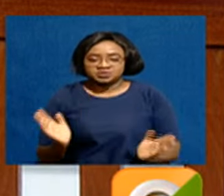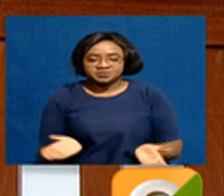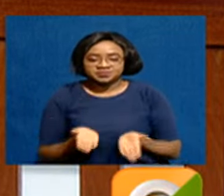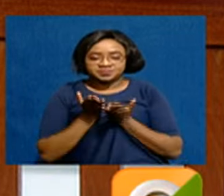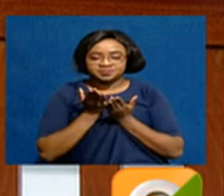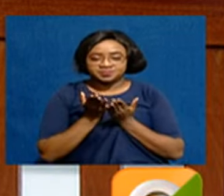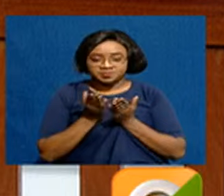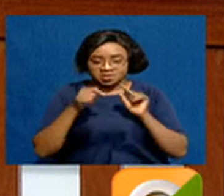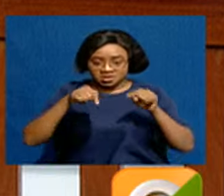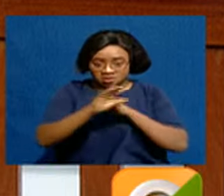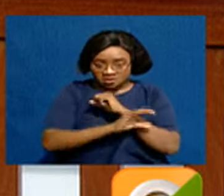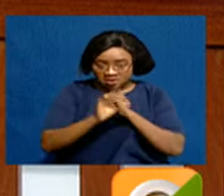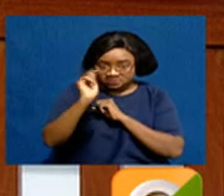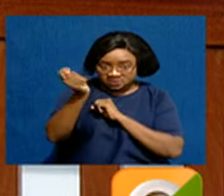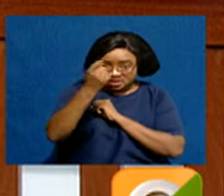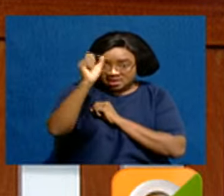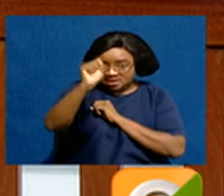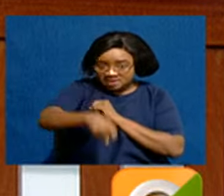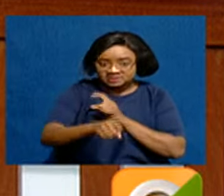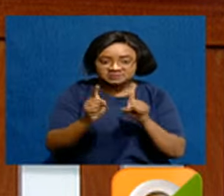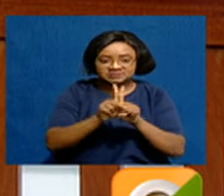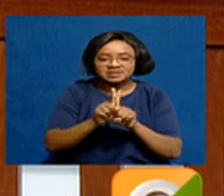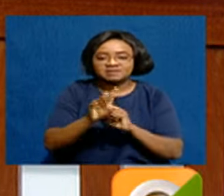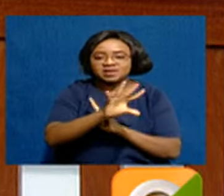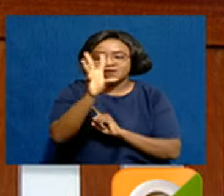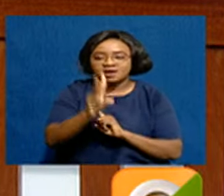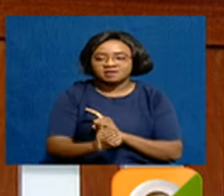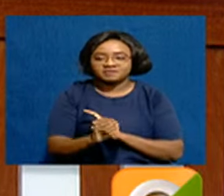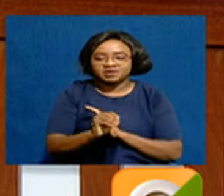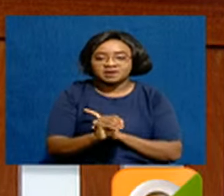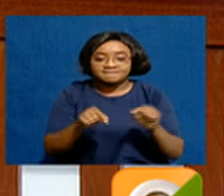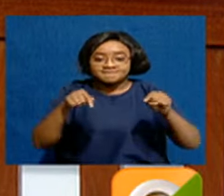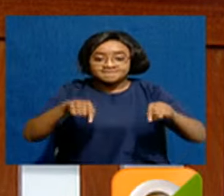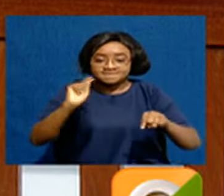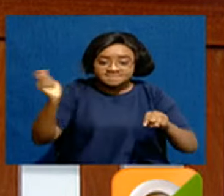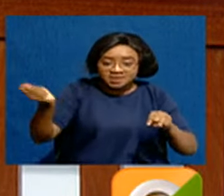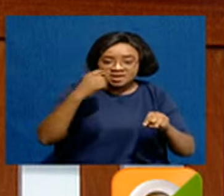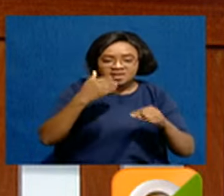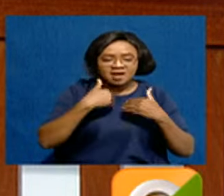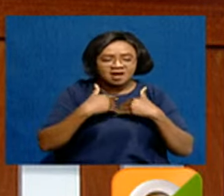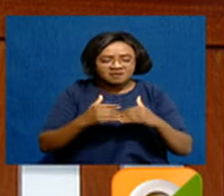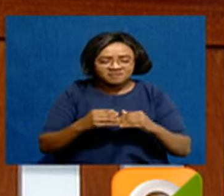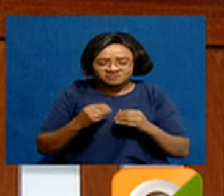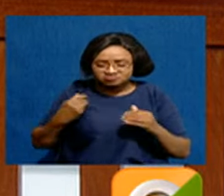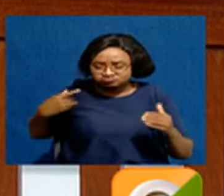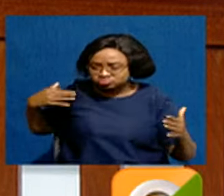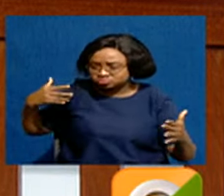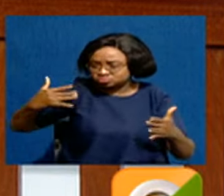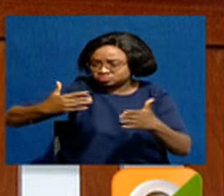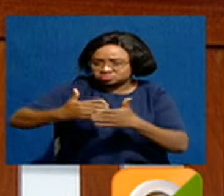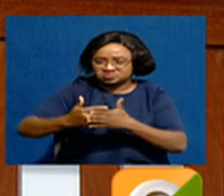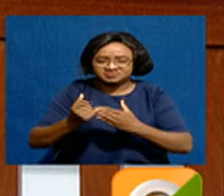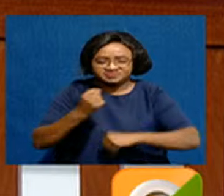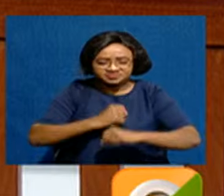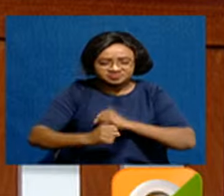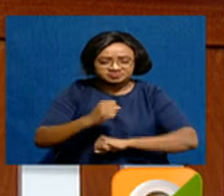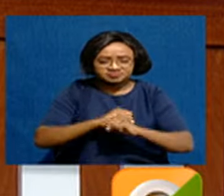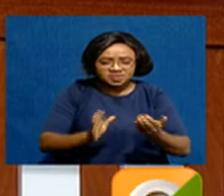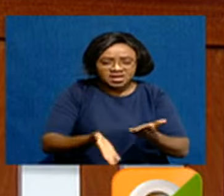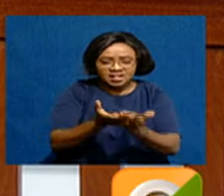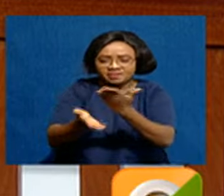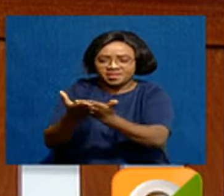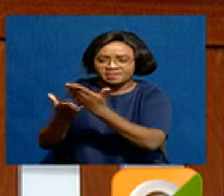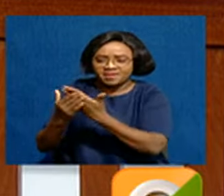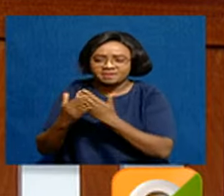to our country, to when they are called upon. Kenya has a very long history of stabilizing and